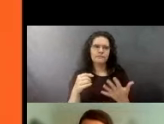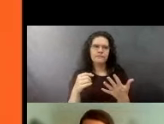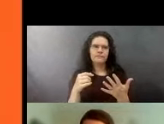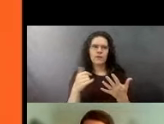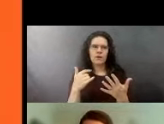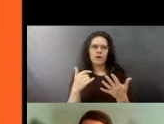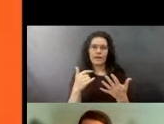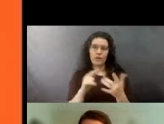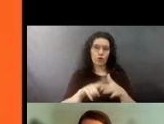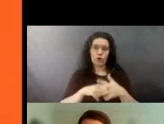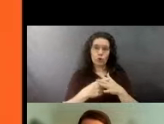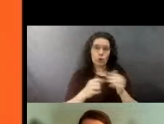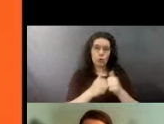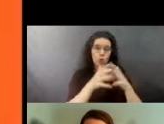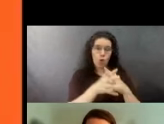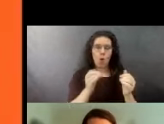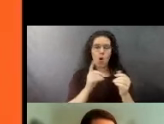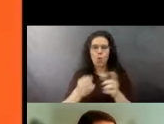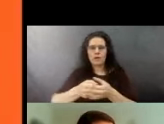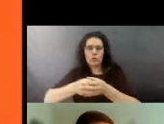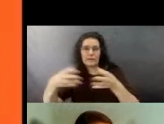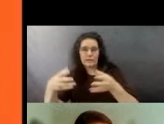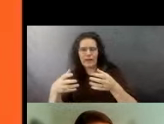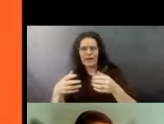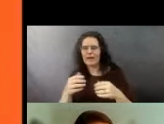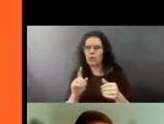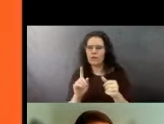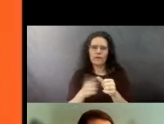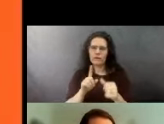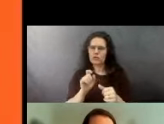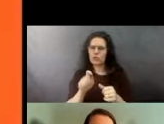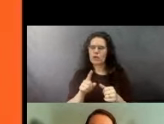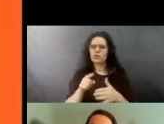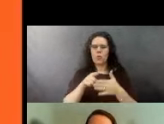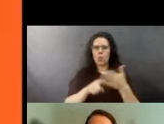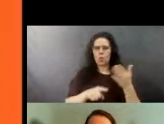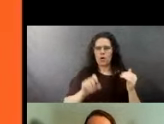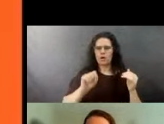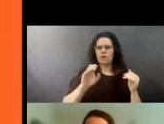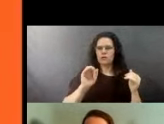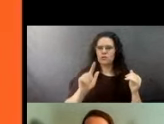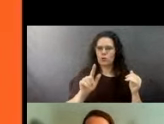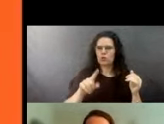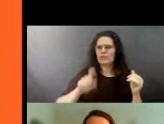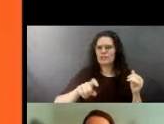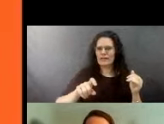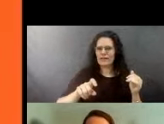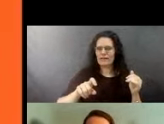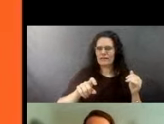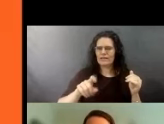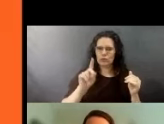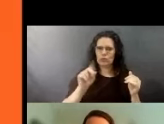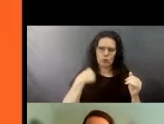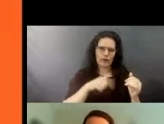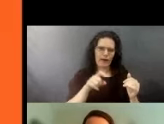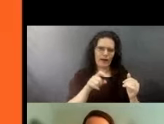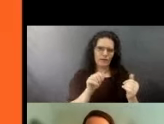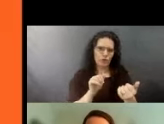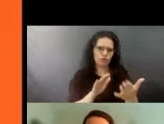area should be asking is, what are the social needs that we're going to be addressing for the